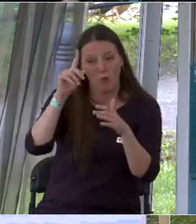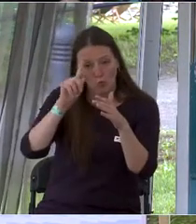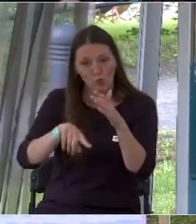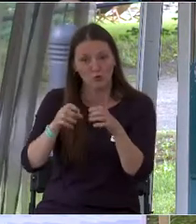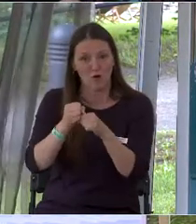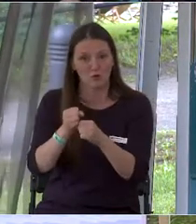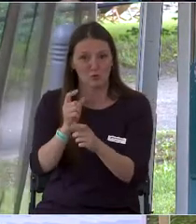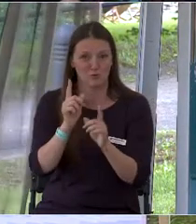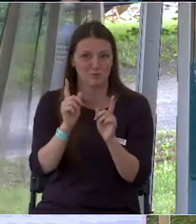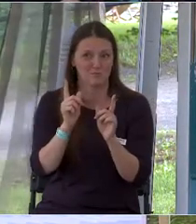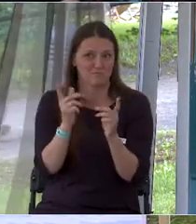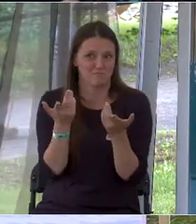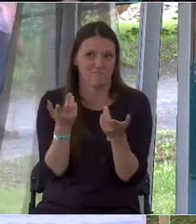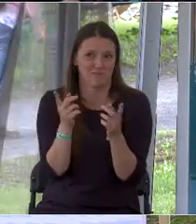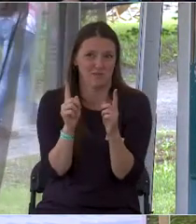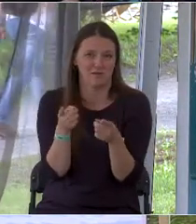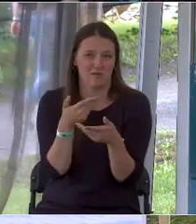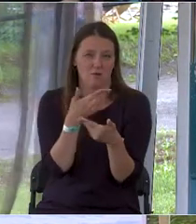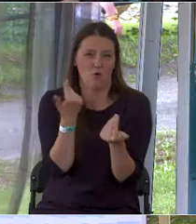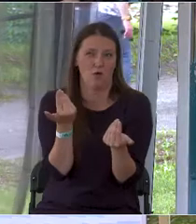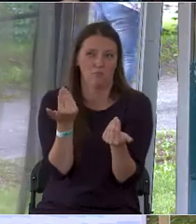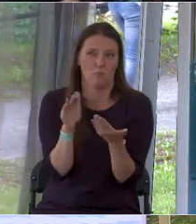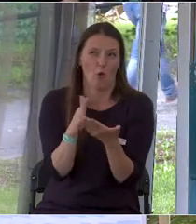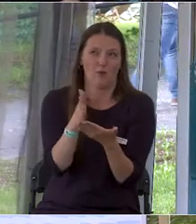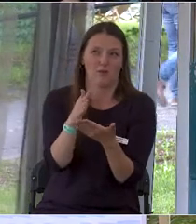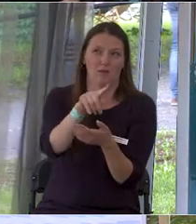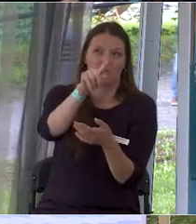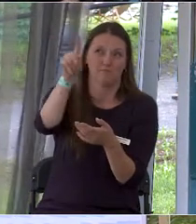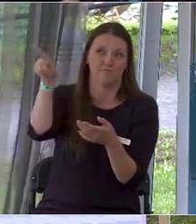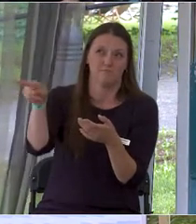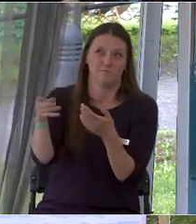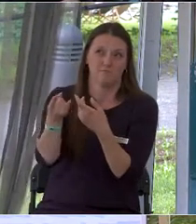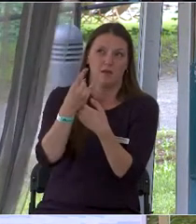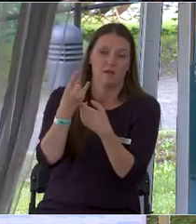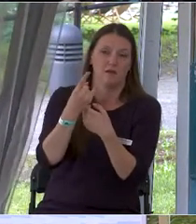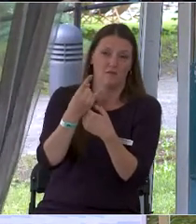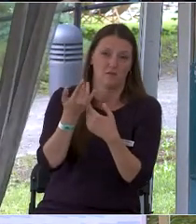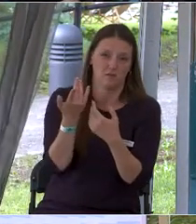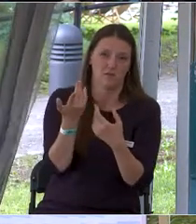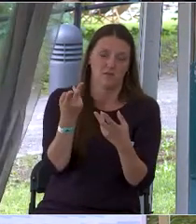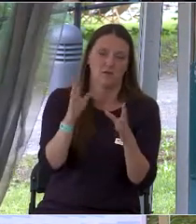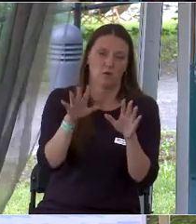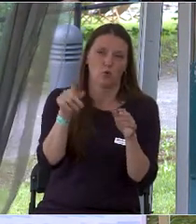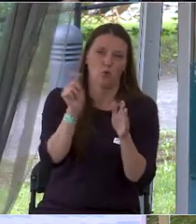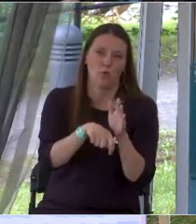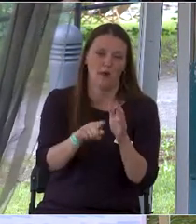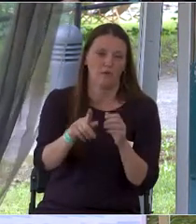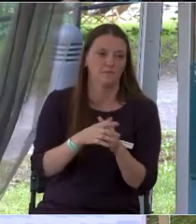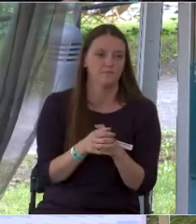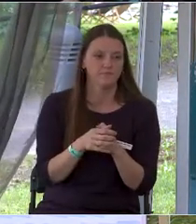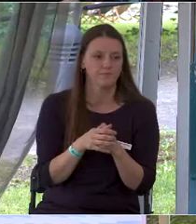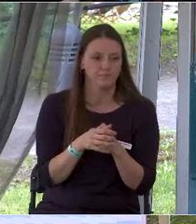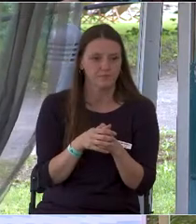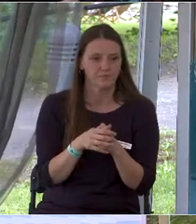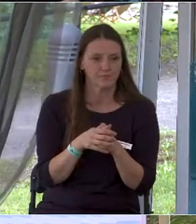the democracy every time you fail when your political trust is failing. And I think that's the move